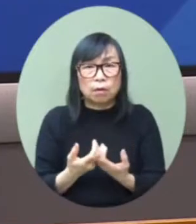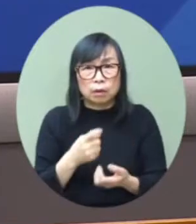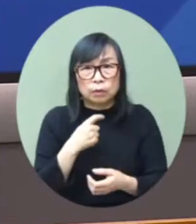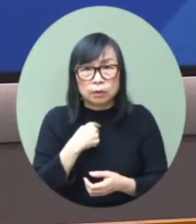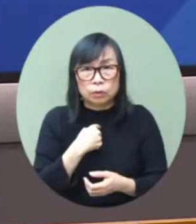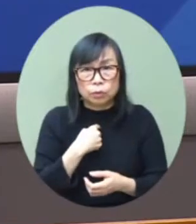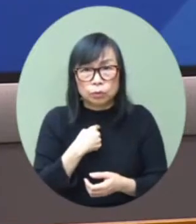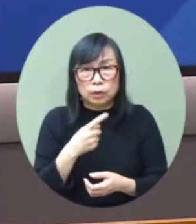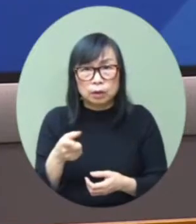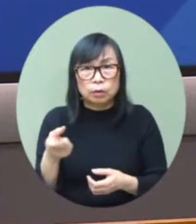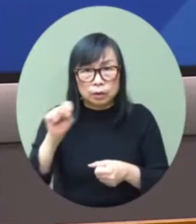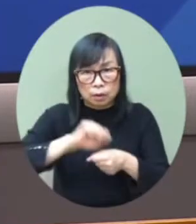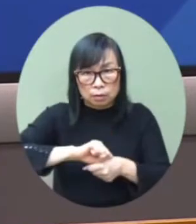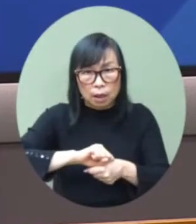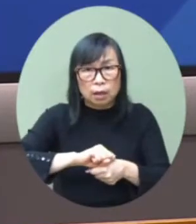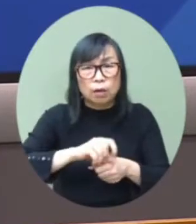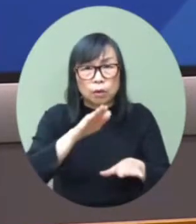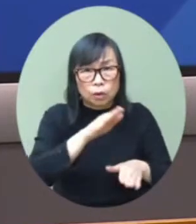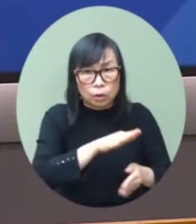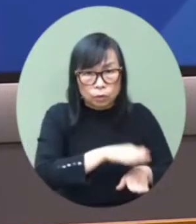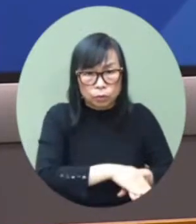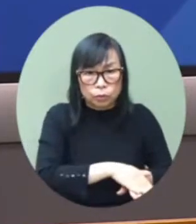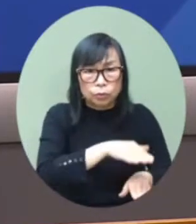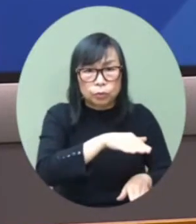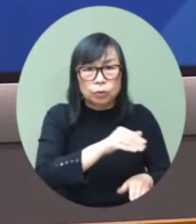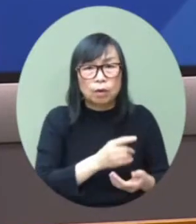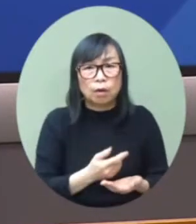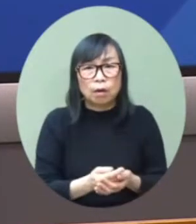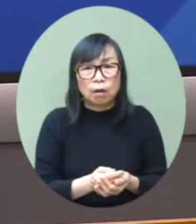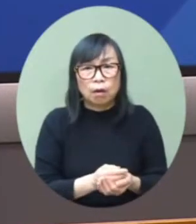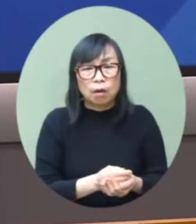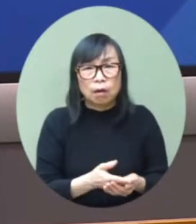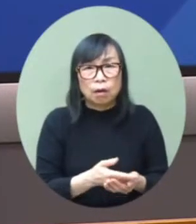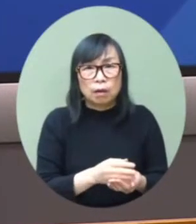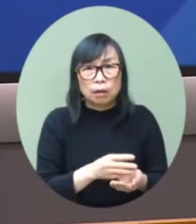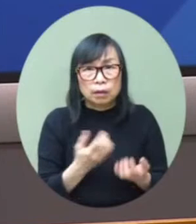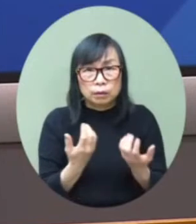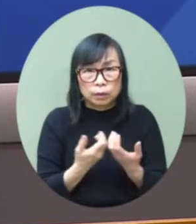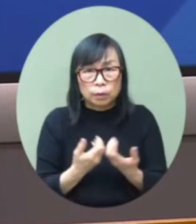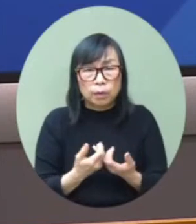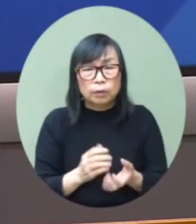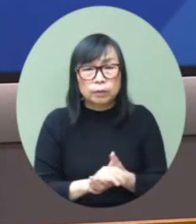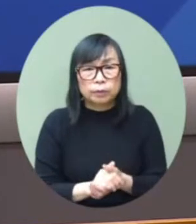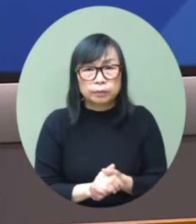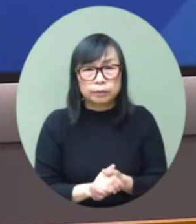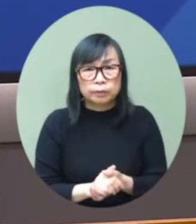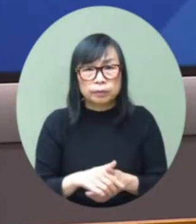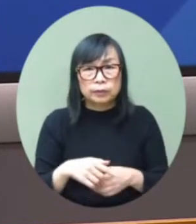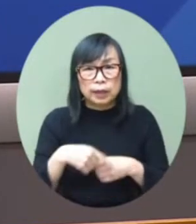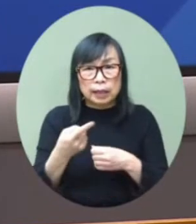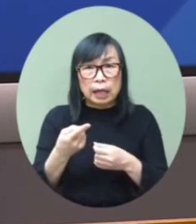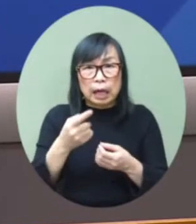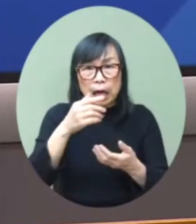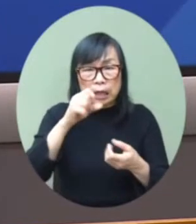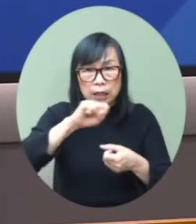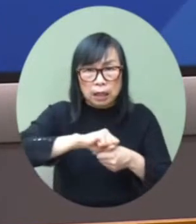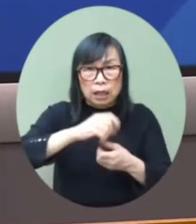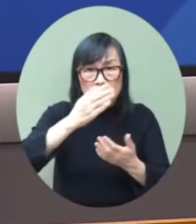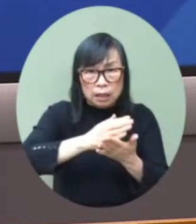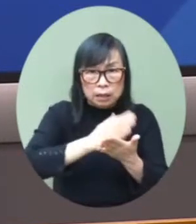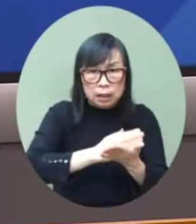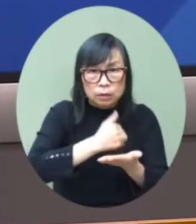has decreased. We're still monitoring the usage and will boost more spaces if necessary. And second,